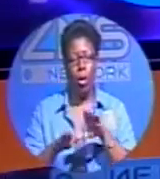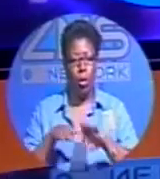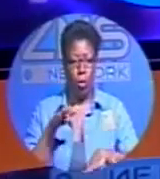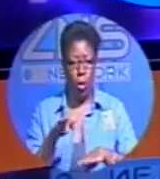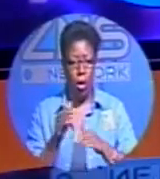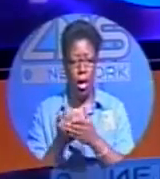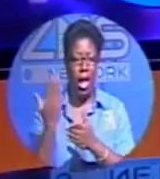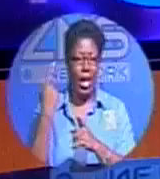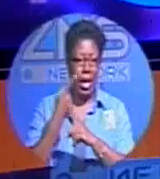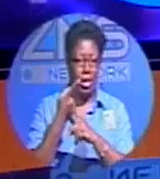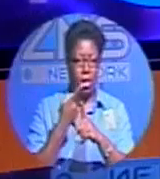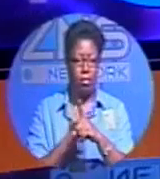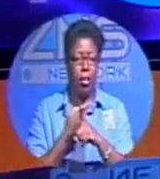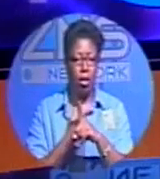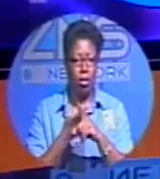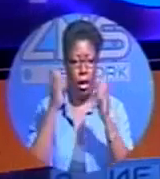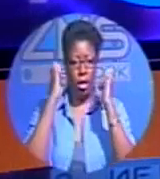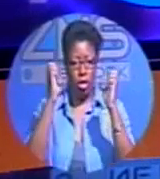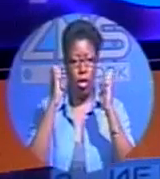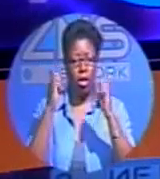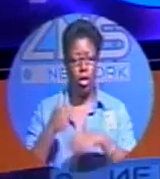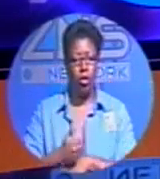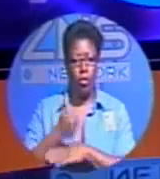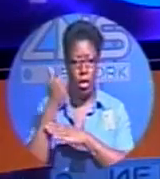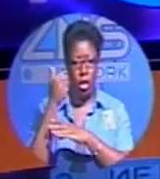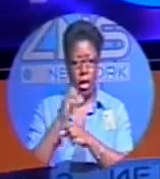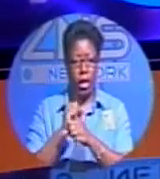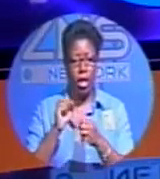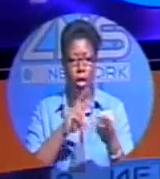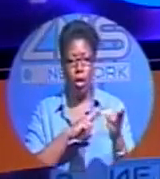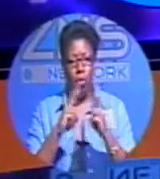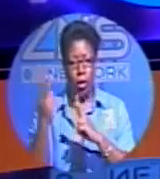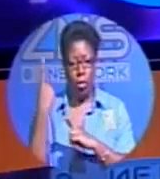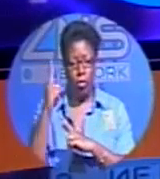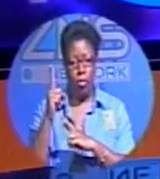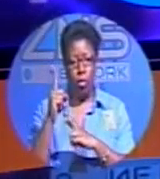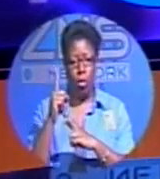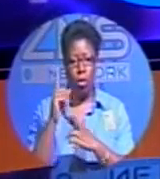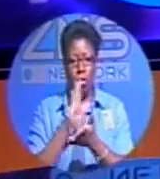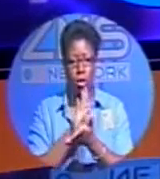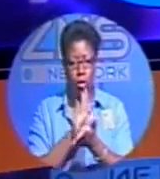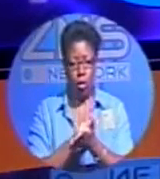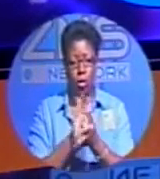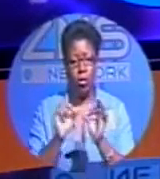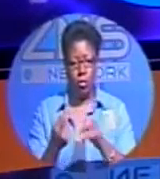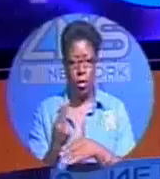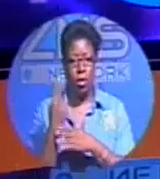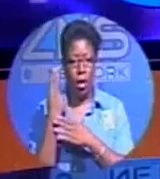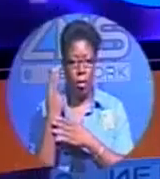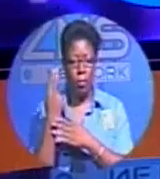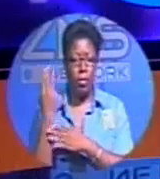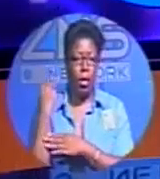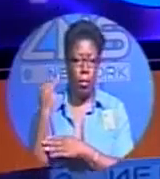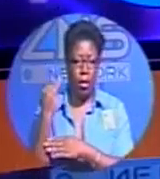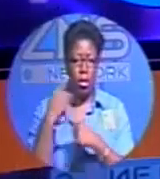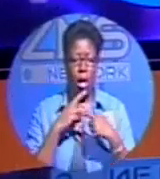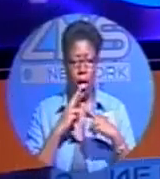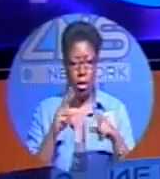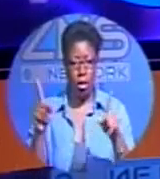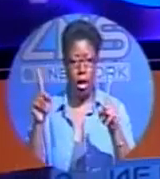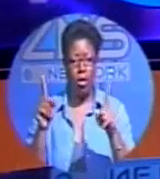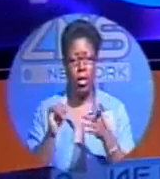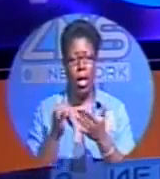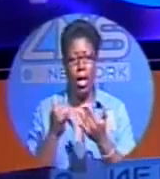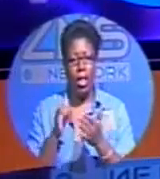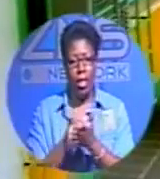Last month, we told you that education officials were getting a jump start on school repairs, and the education minister was proud to announce that he